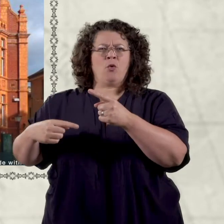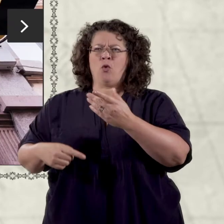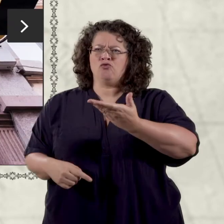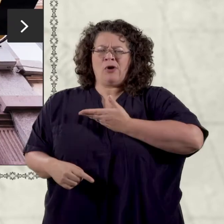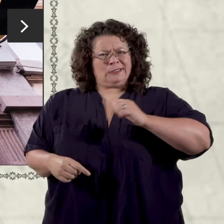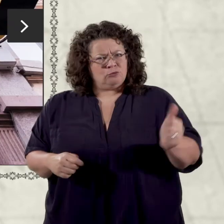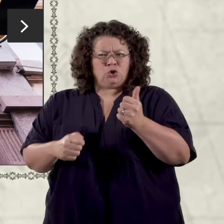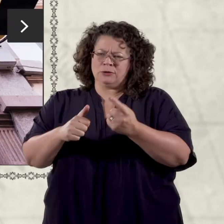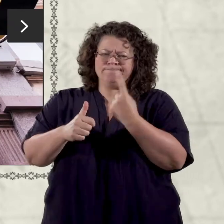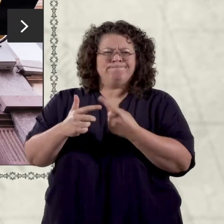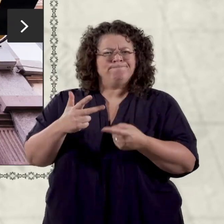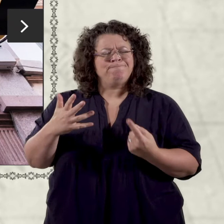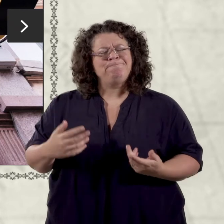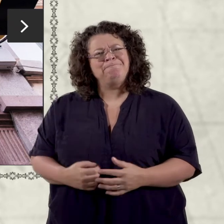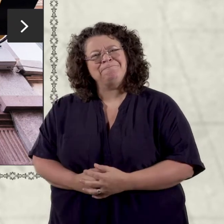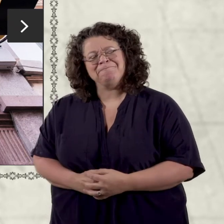rights.